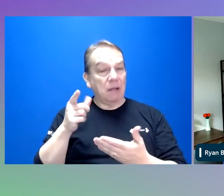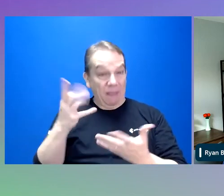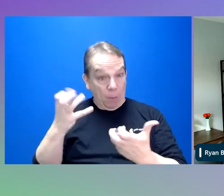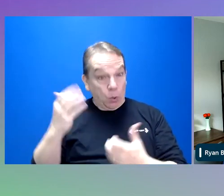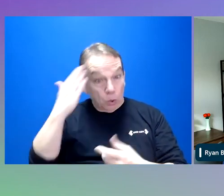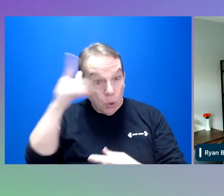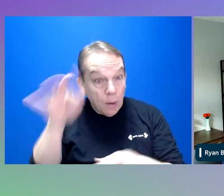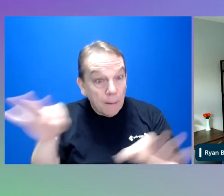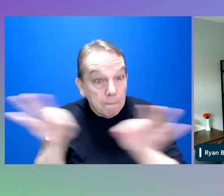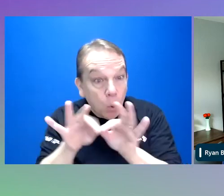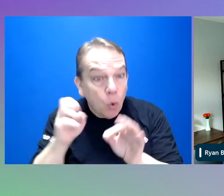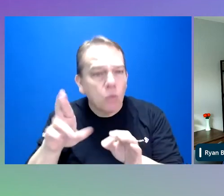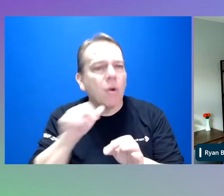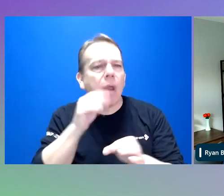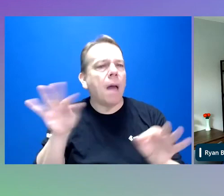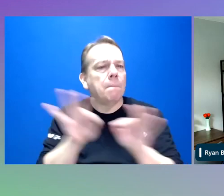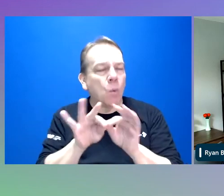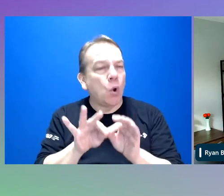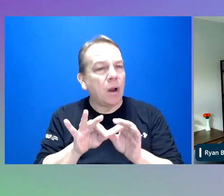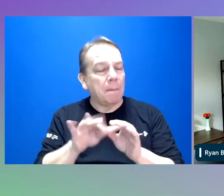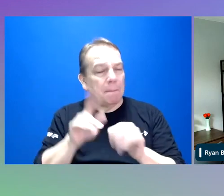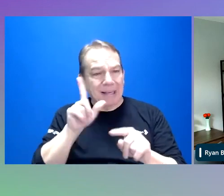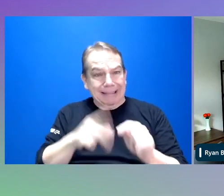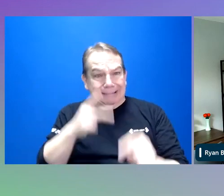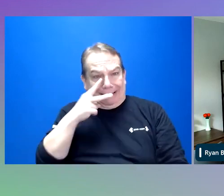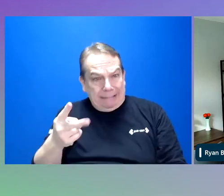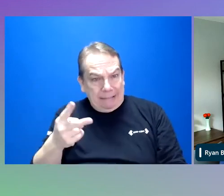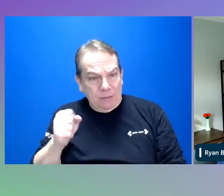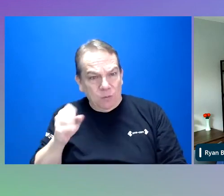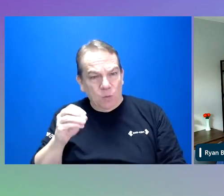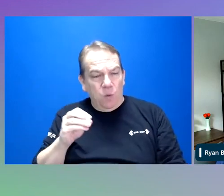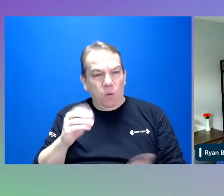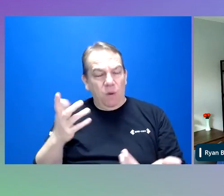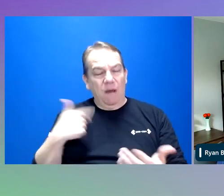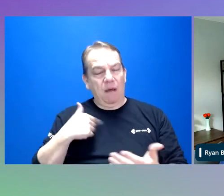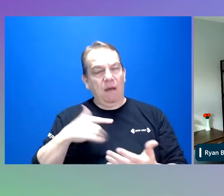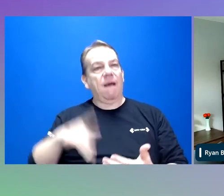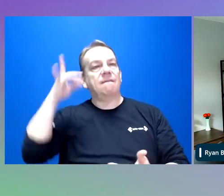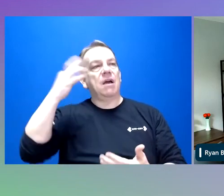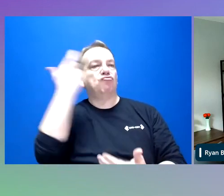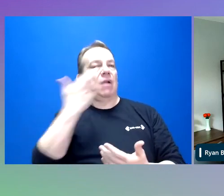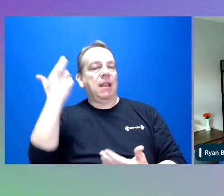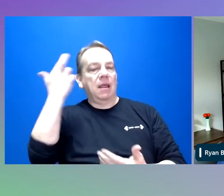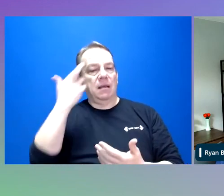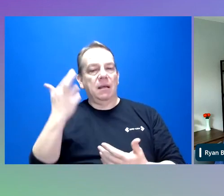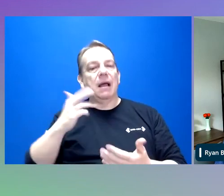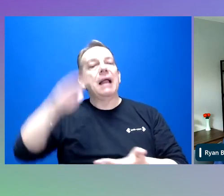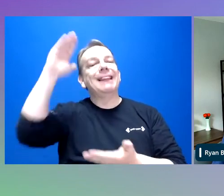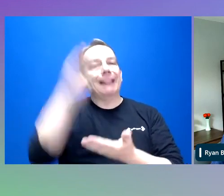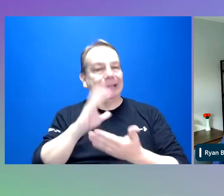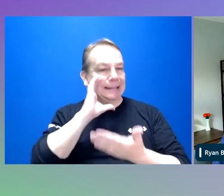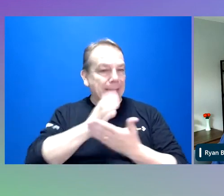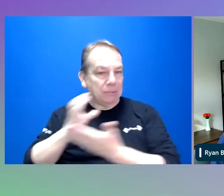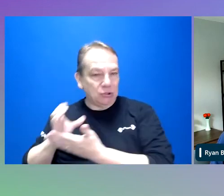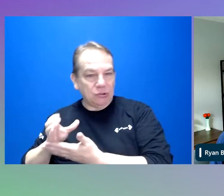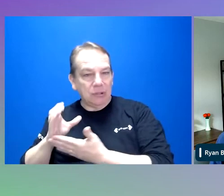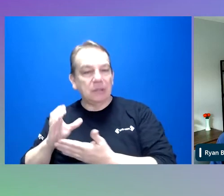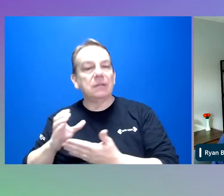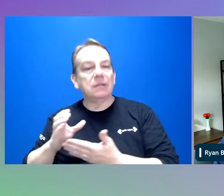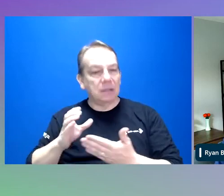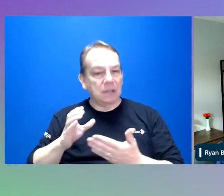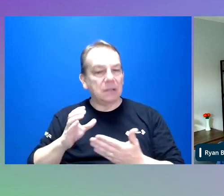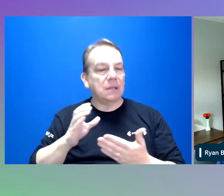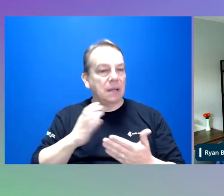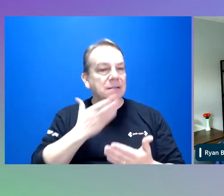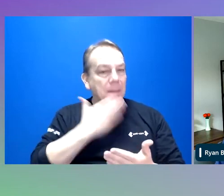it's important to them or not. So what I learned from that is that far fewer images can be kind of ignored in terms